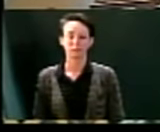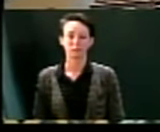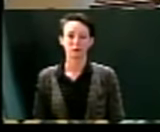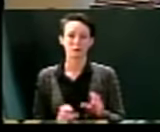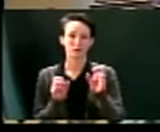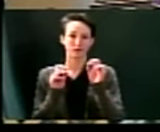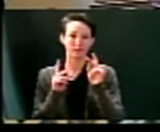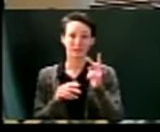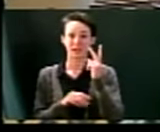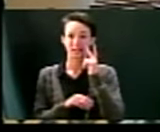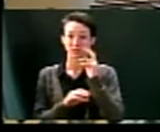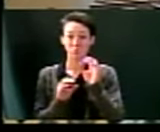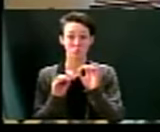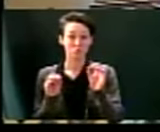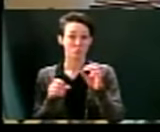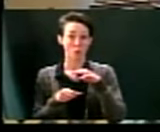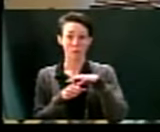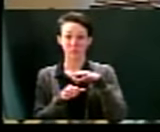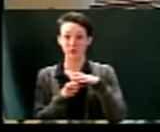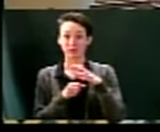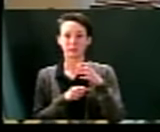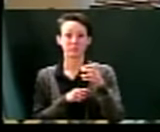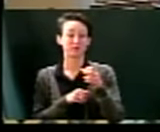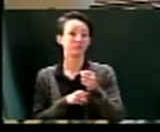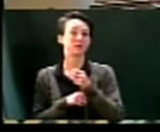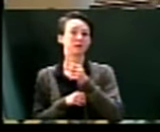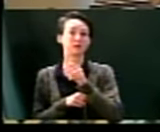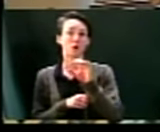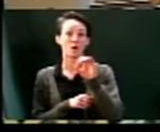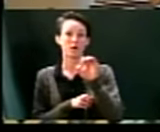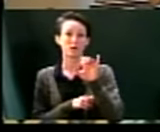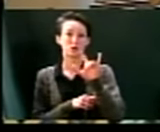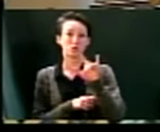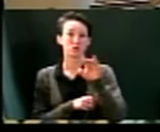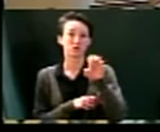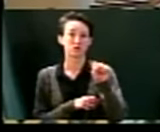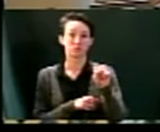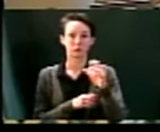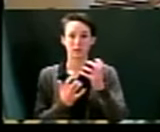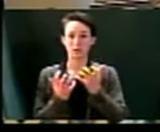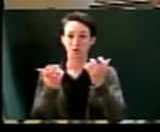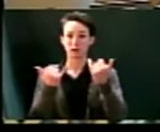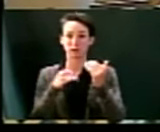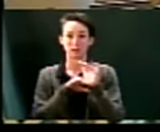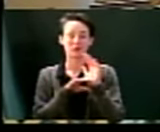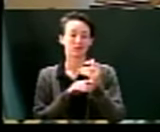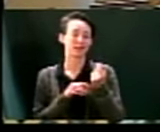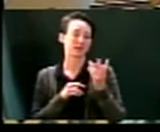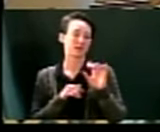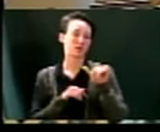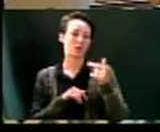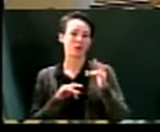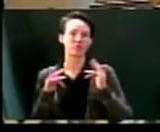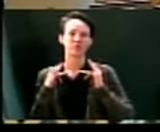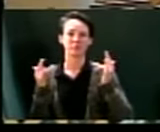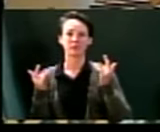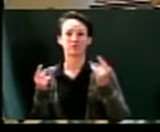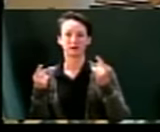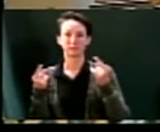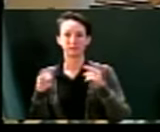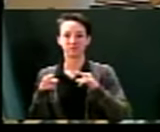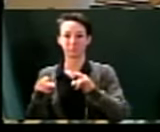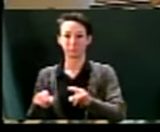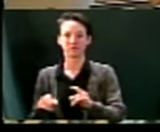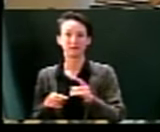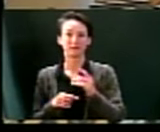Okay, I see no elected officials in the audience tonight, and there's several other events going on. But if there should be one here, please raise